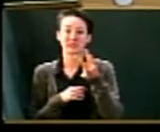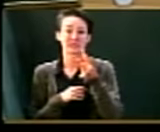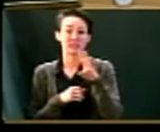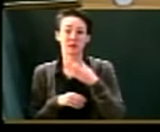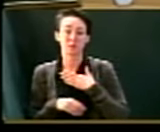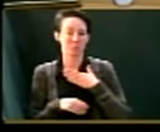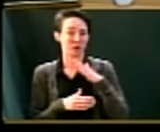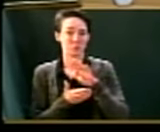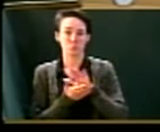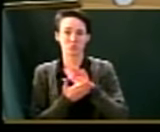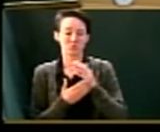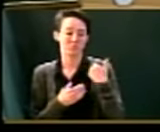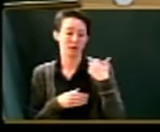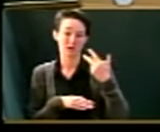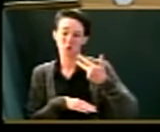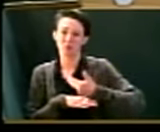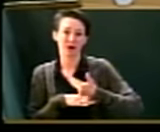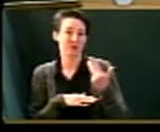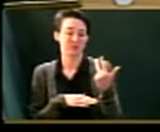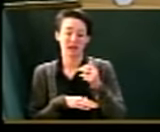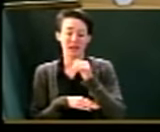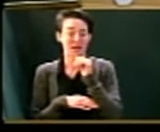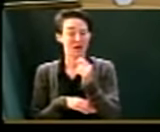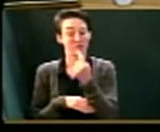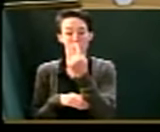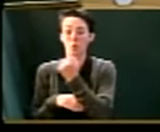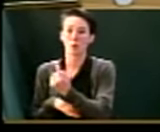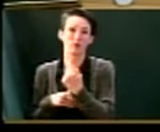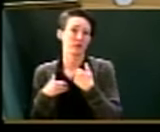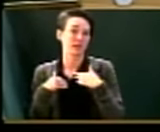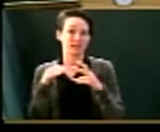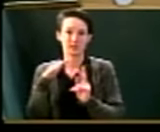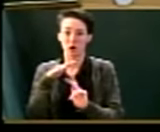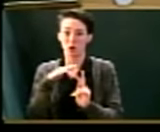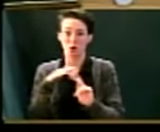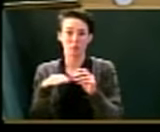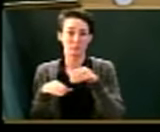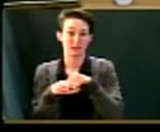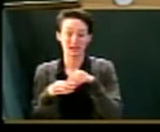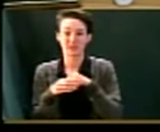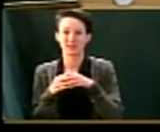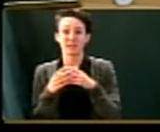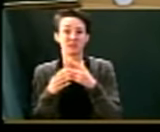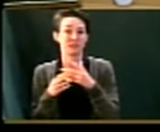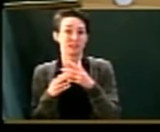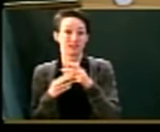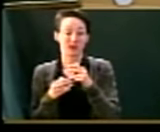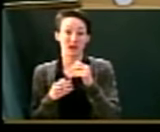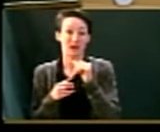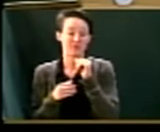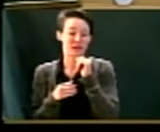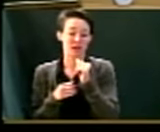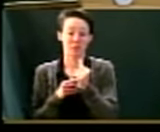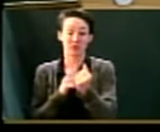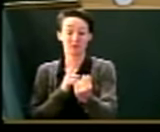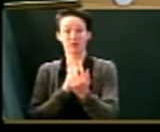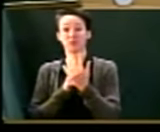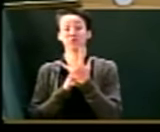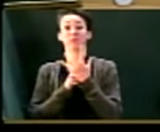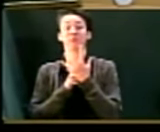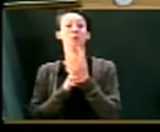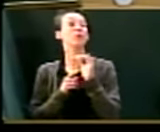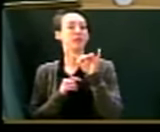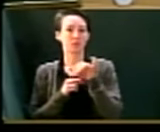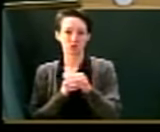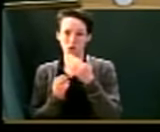last 3 days, and not one that's got kindergarten in it haven't been bombarded. But that's a good